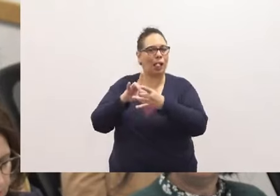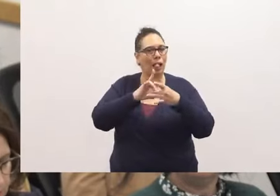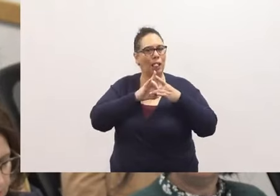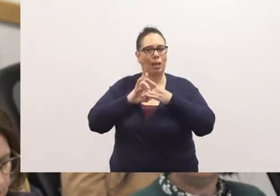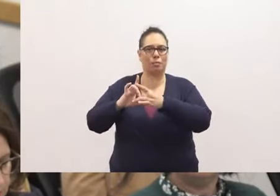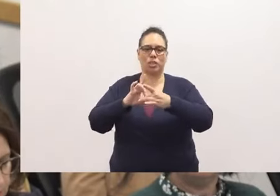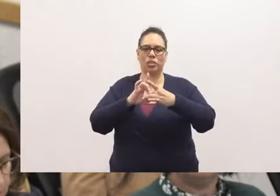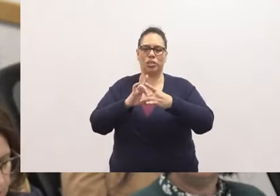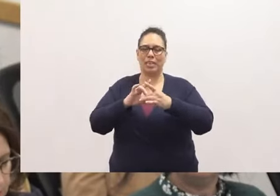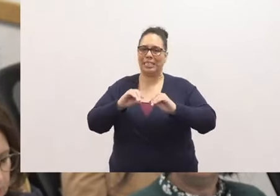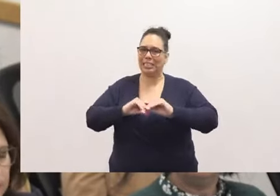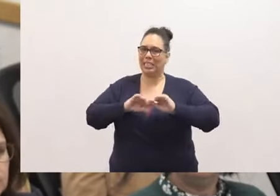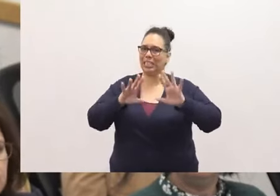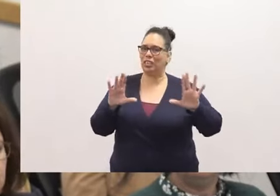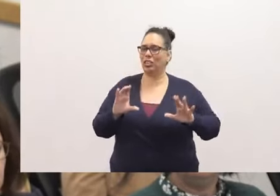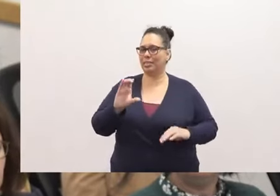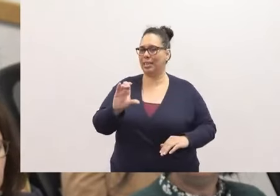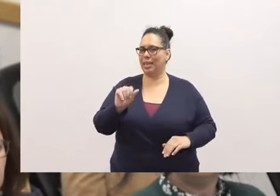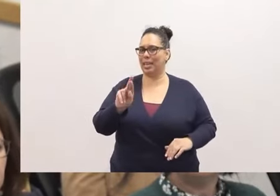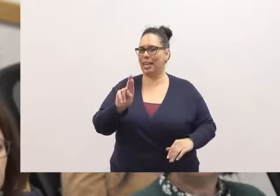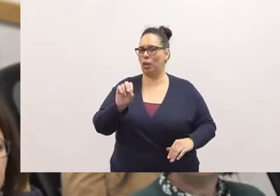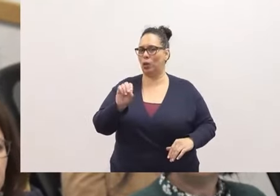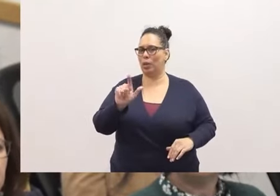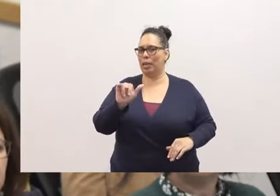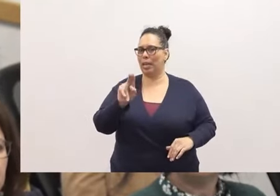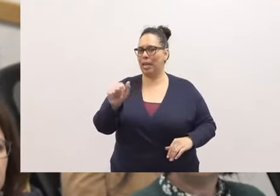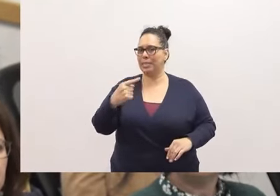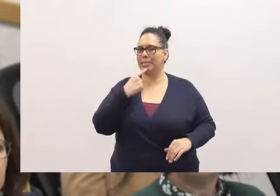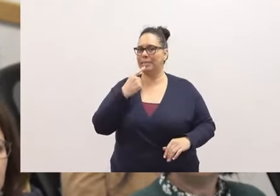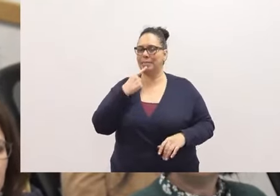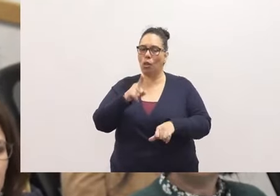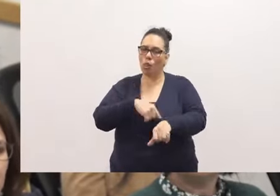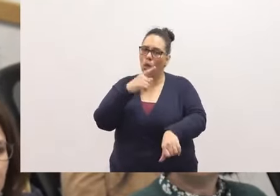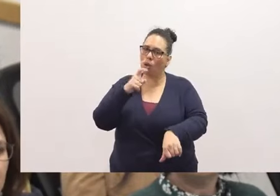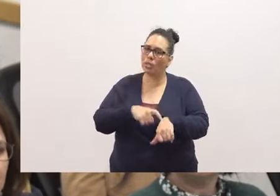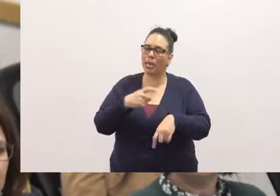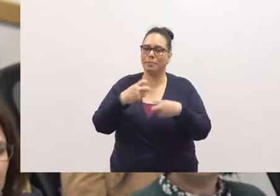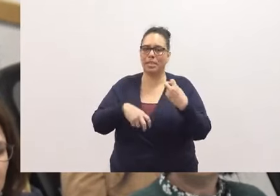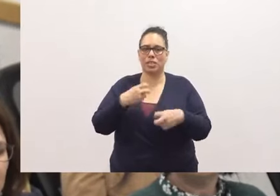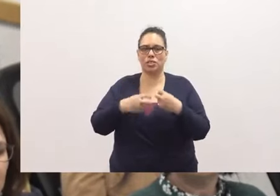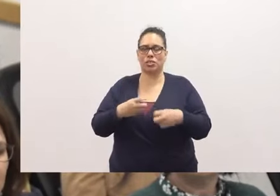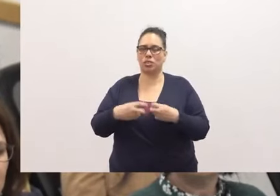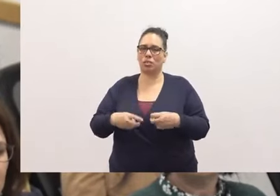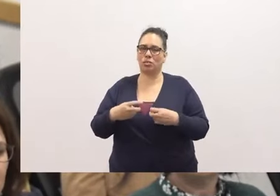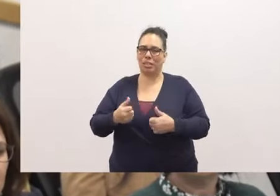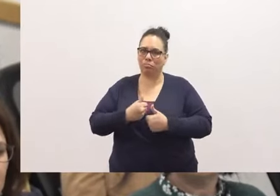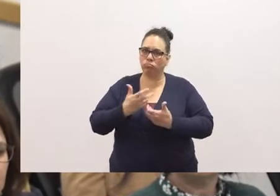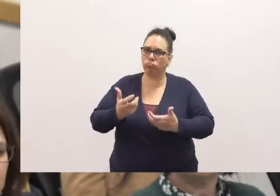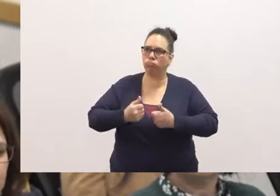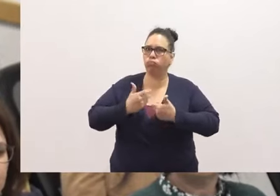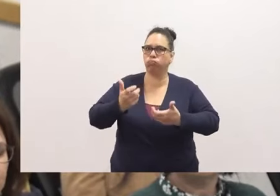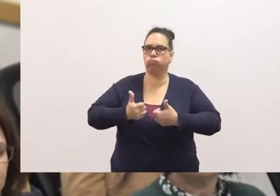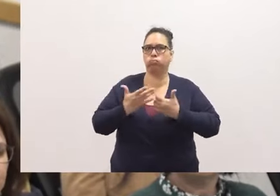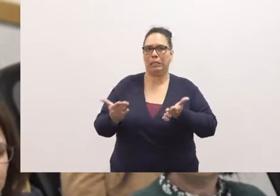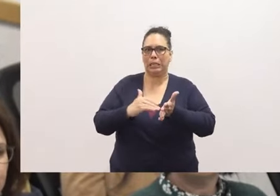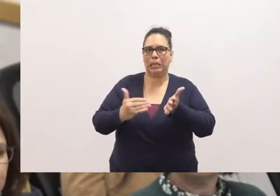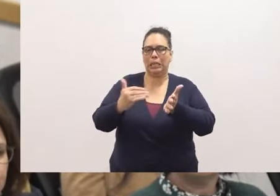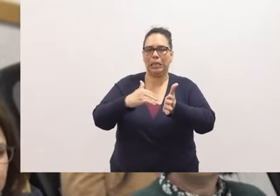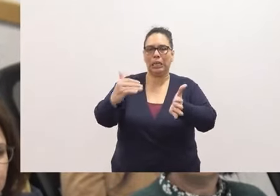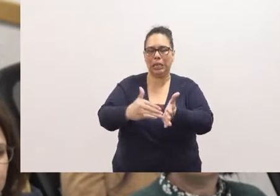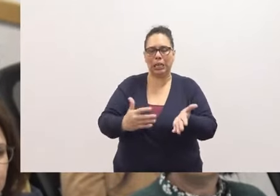is clearly, as Carolina stated, this has been a long time issue that's been communicated time and time again. And we